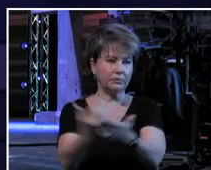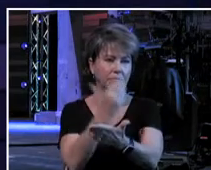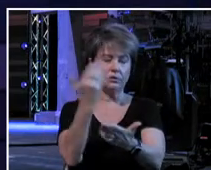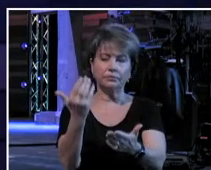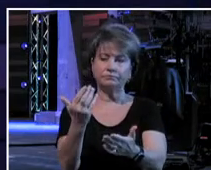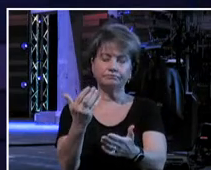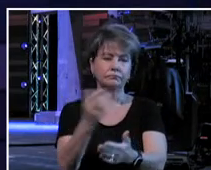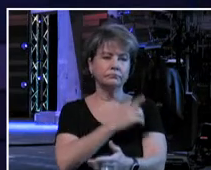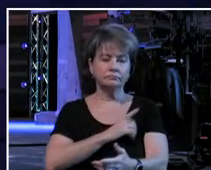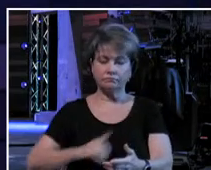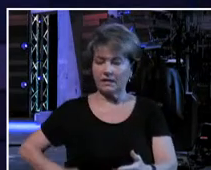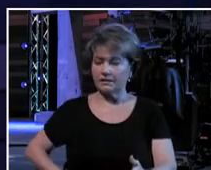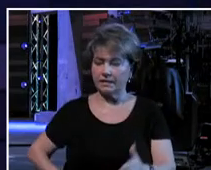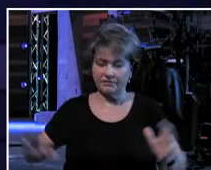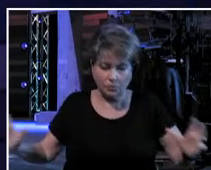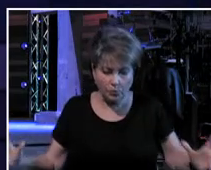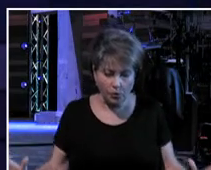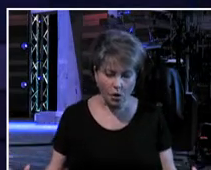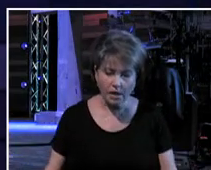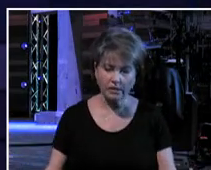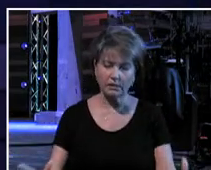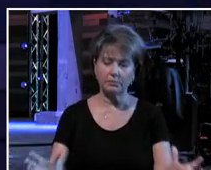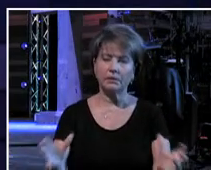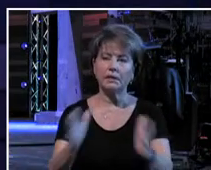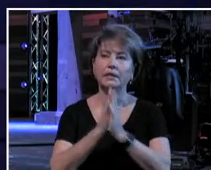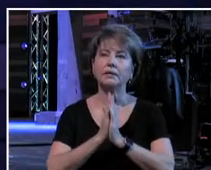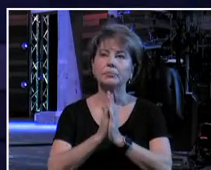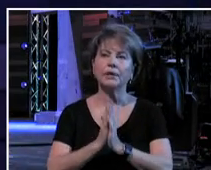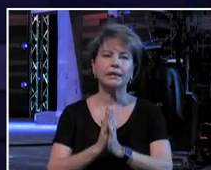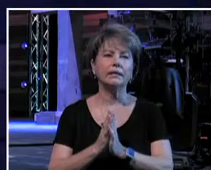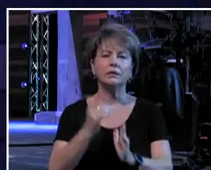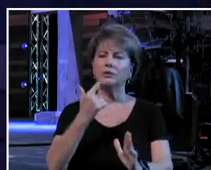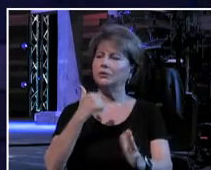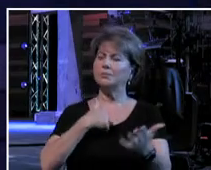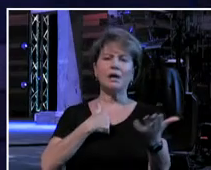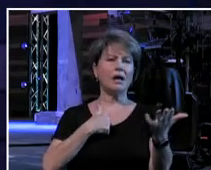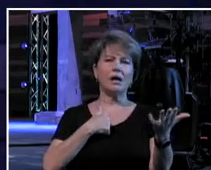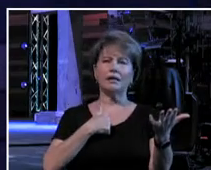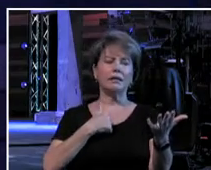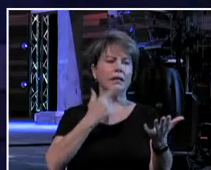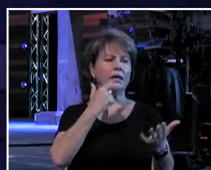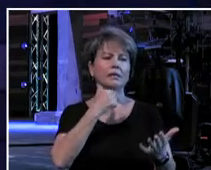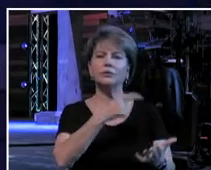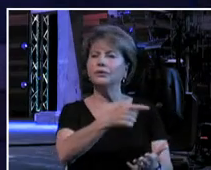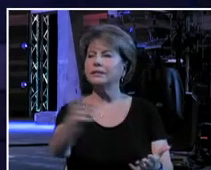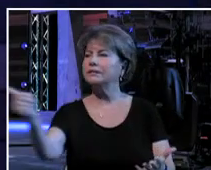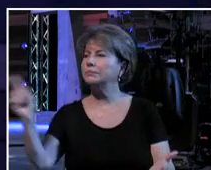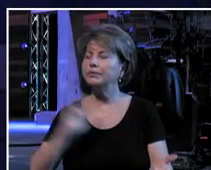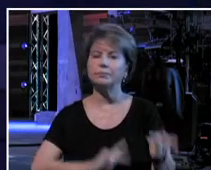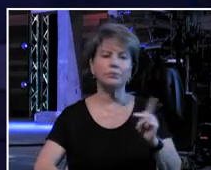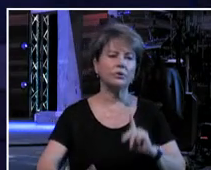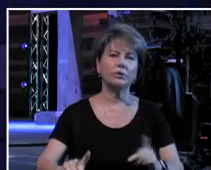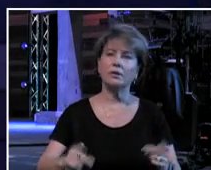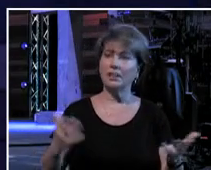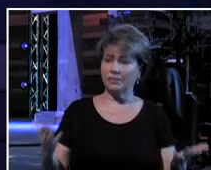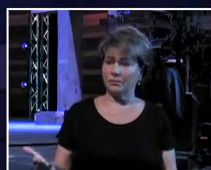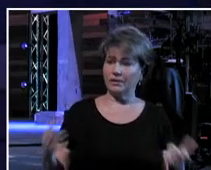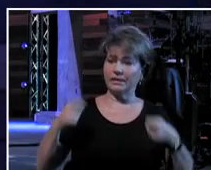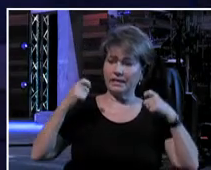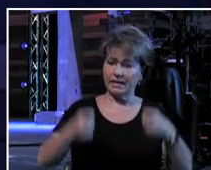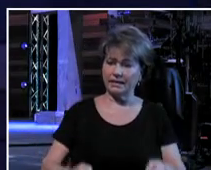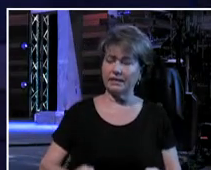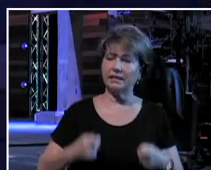he brought them together and he prayed for them. And he said this, "Who am I and who are these people that we can give